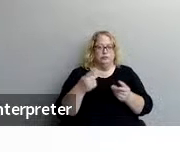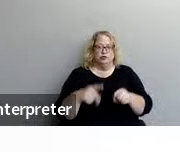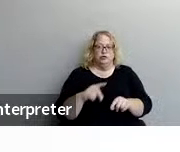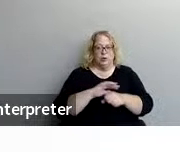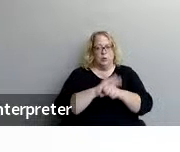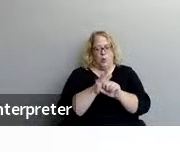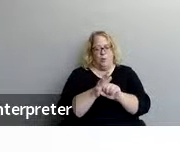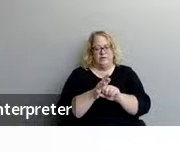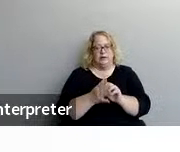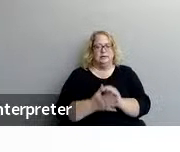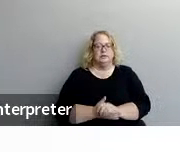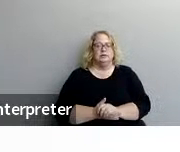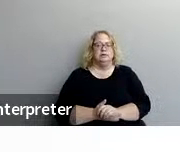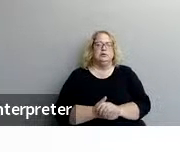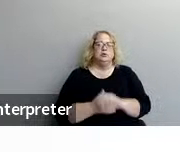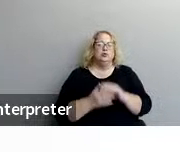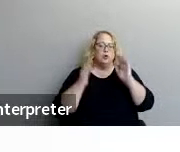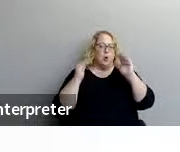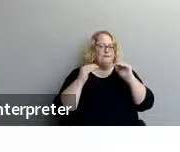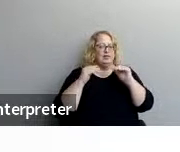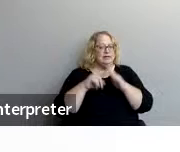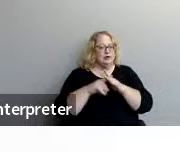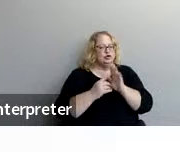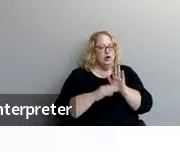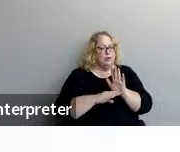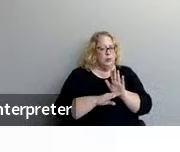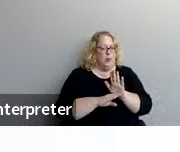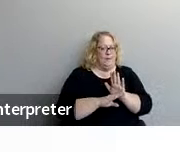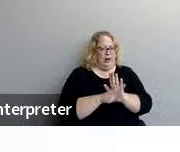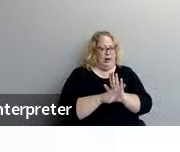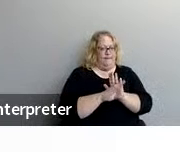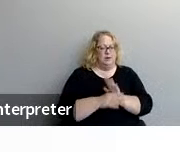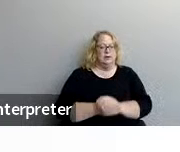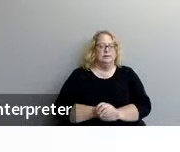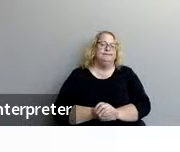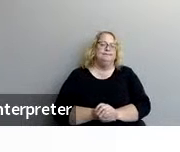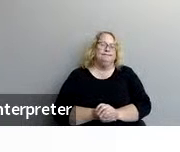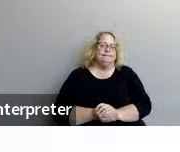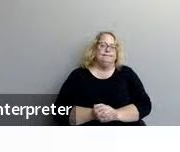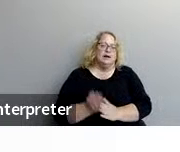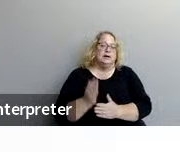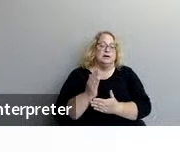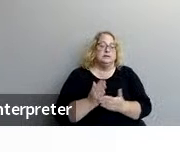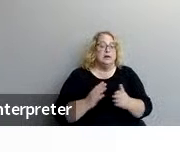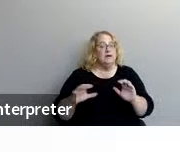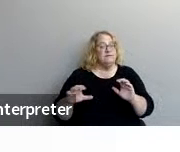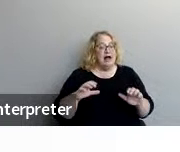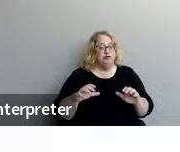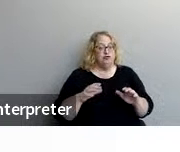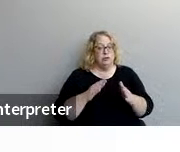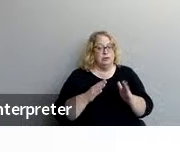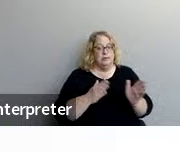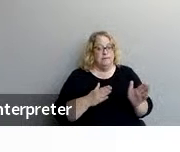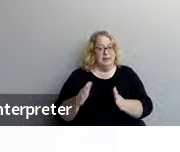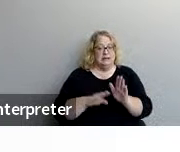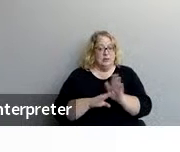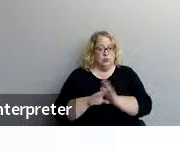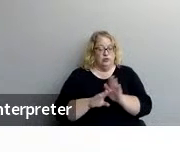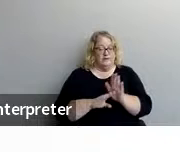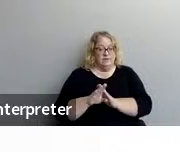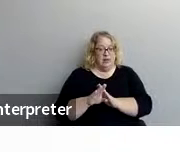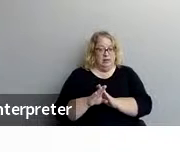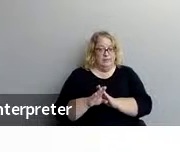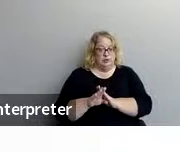provided virtually, so that's hopefully starting to climb back up. And some of the action plans that were developed and included in this